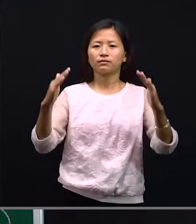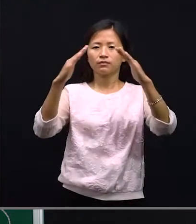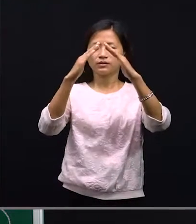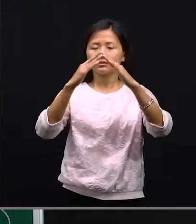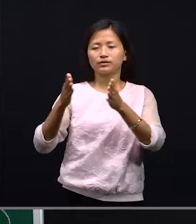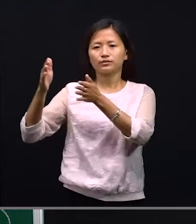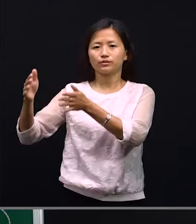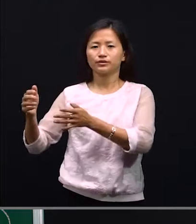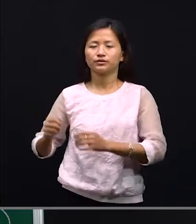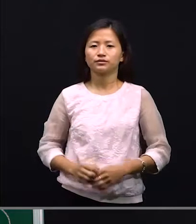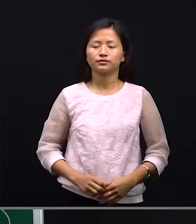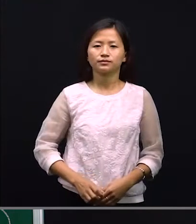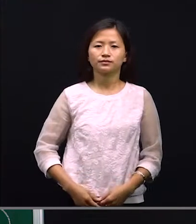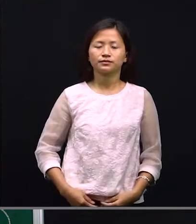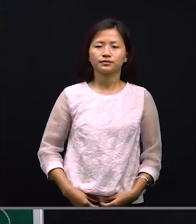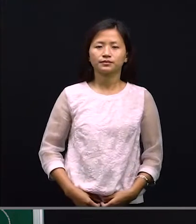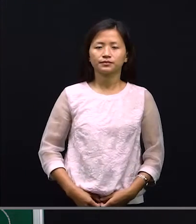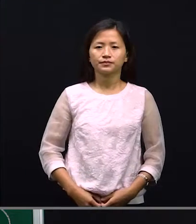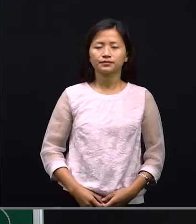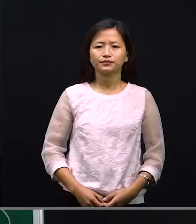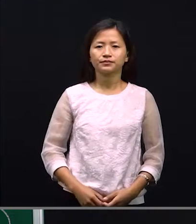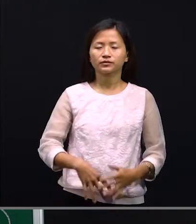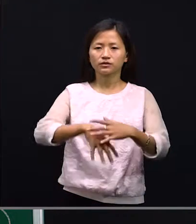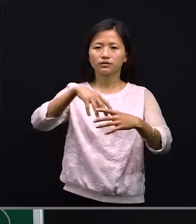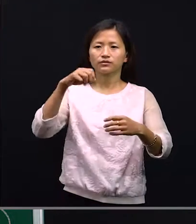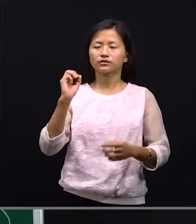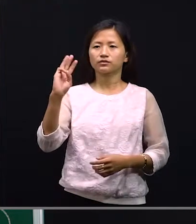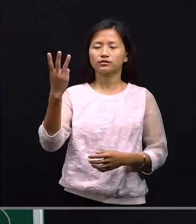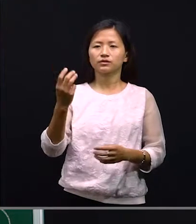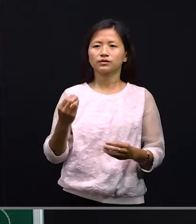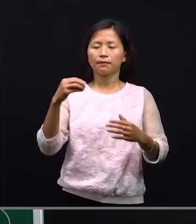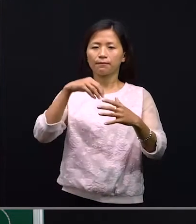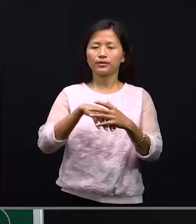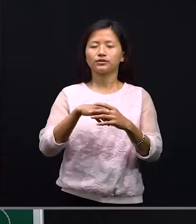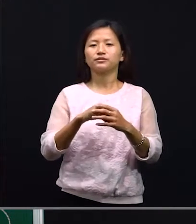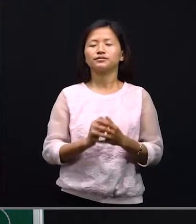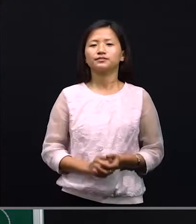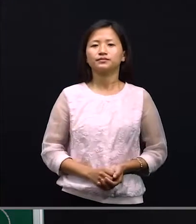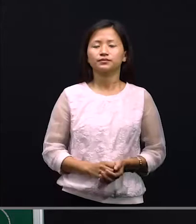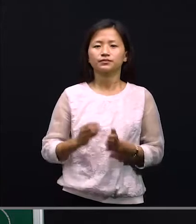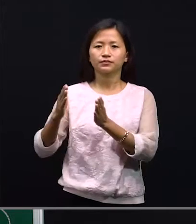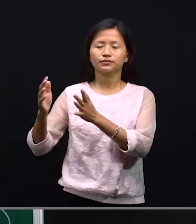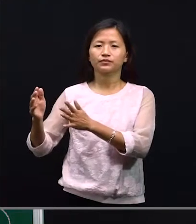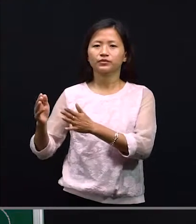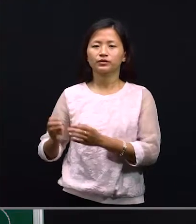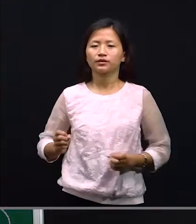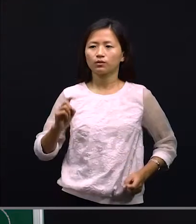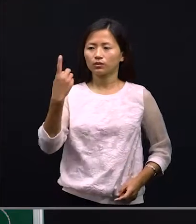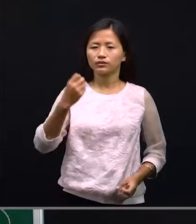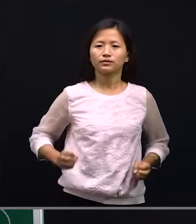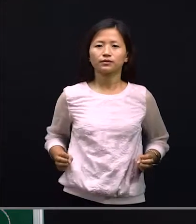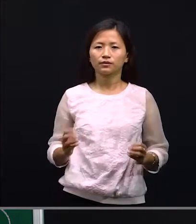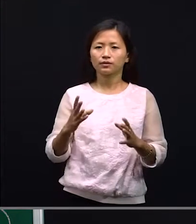right, so out of the three divisions which I've mentioned just now, the one which begins